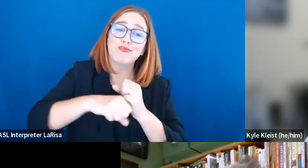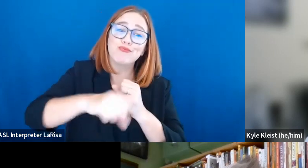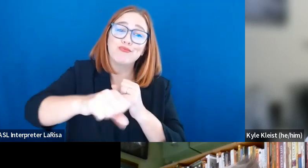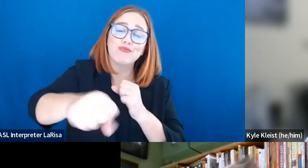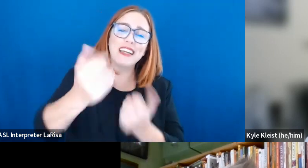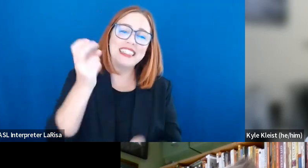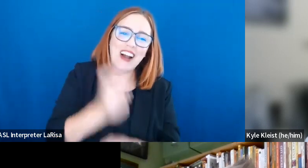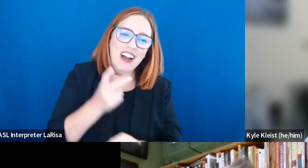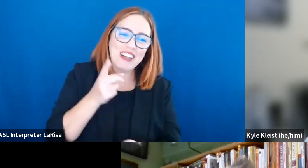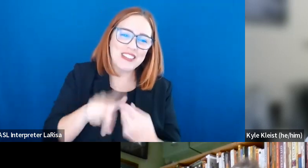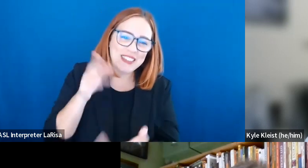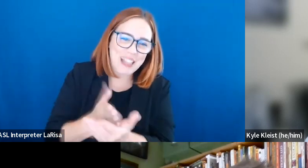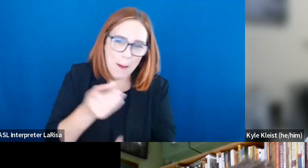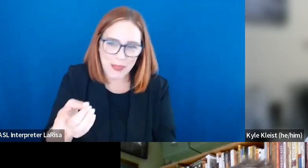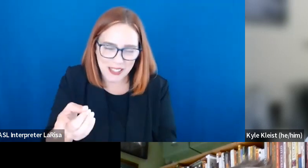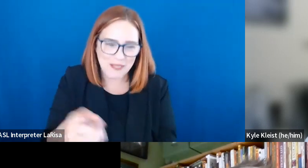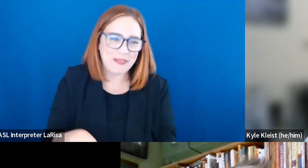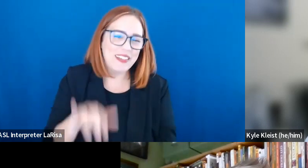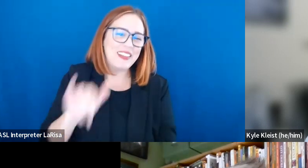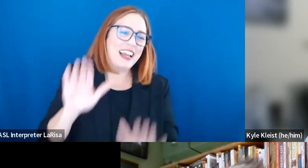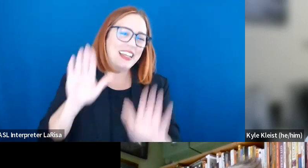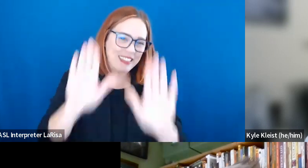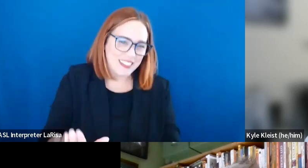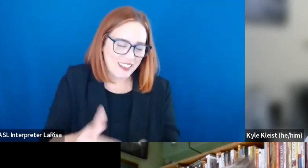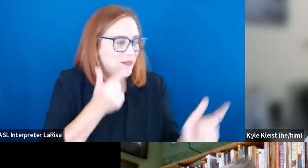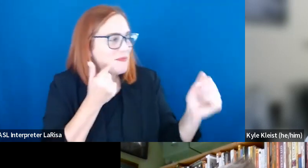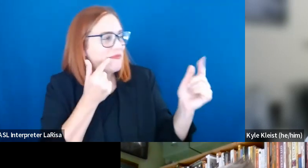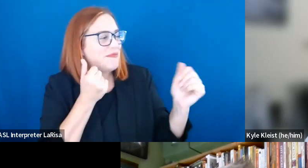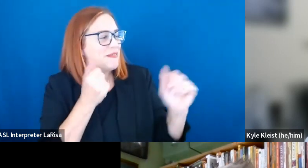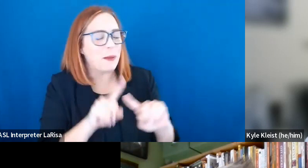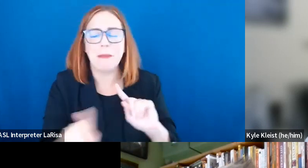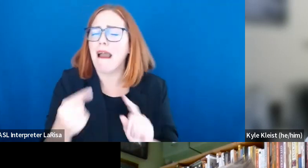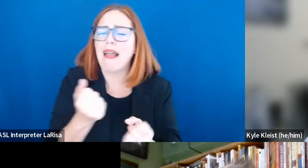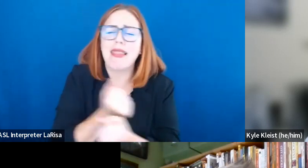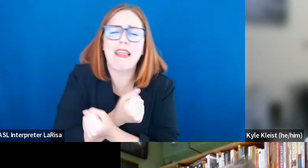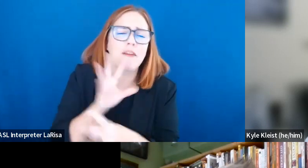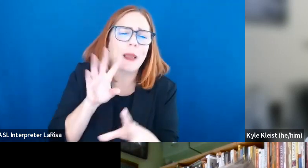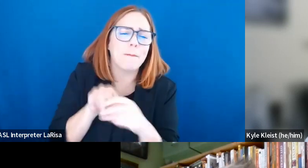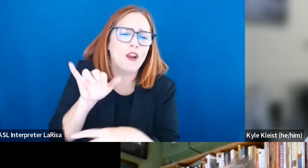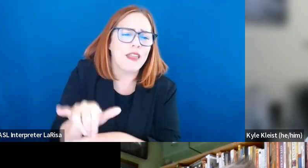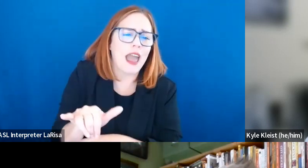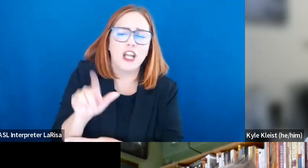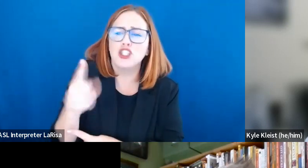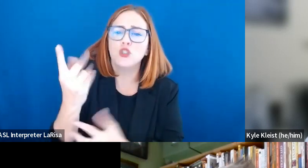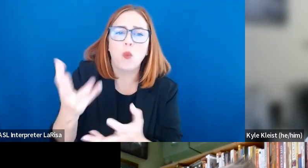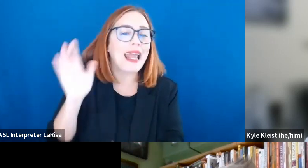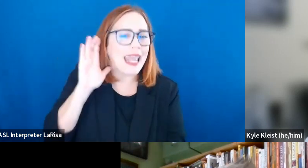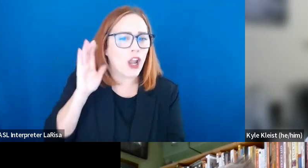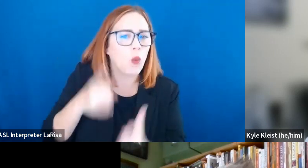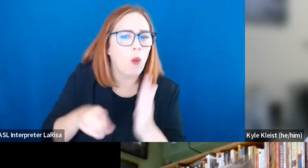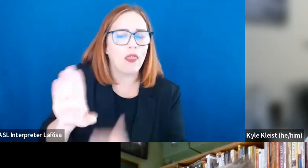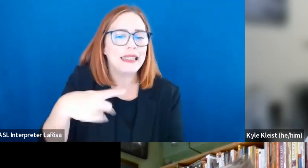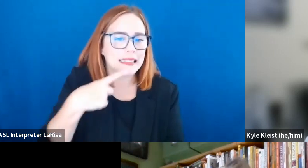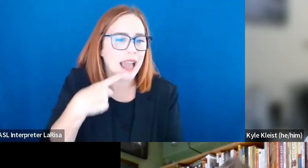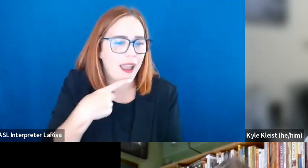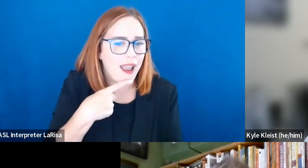So I love being a part of that, just from hearing what they have to say. And we make it a point